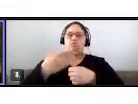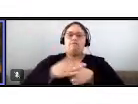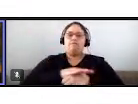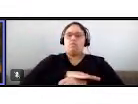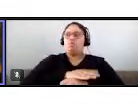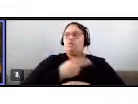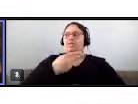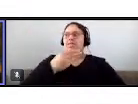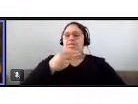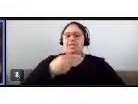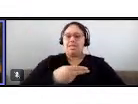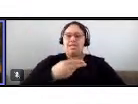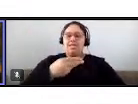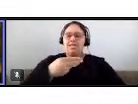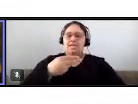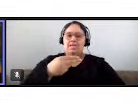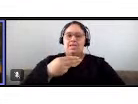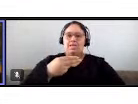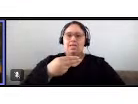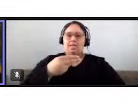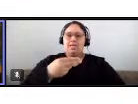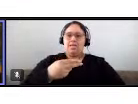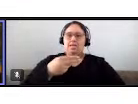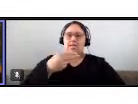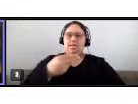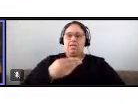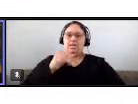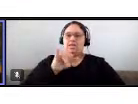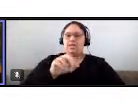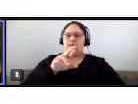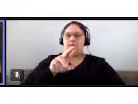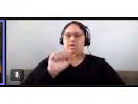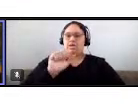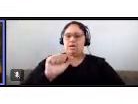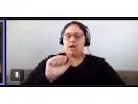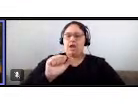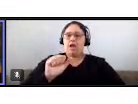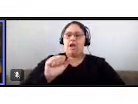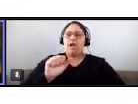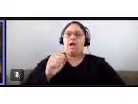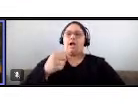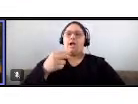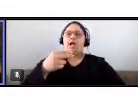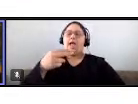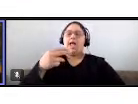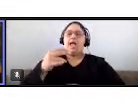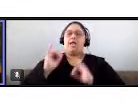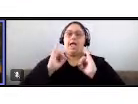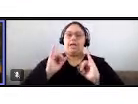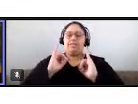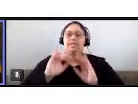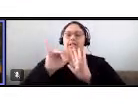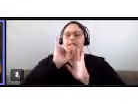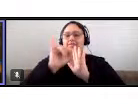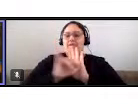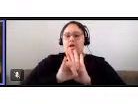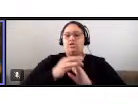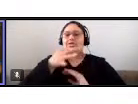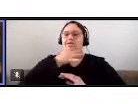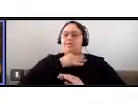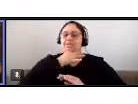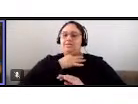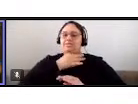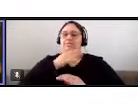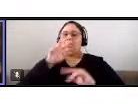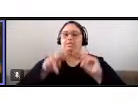HIRA assessment. HIRA stands for Hazard Identification and Risk Assessment of all the buildings in the Western